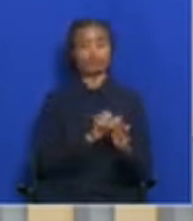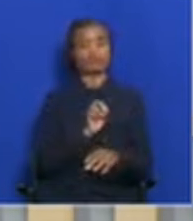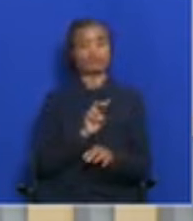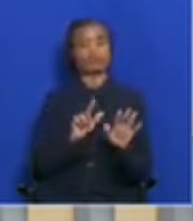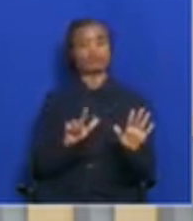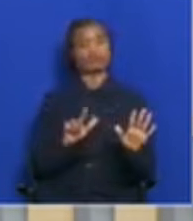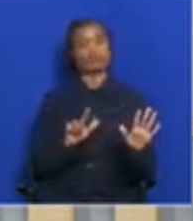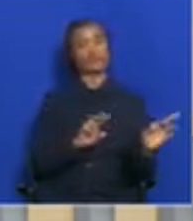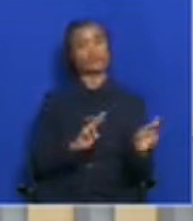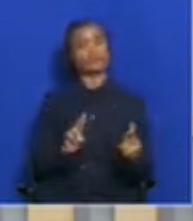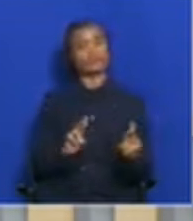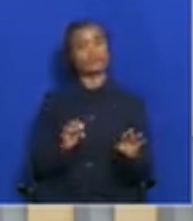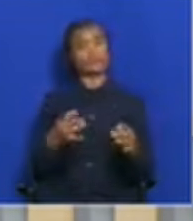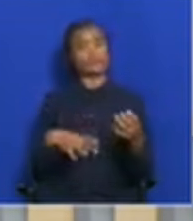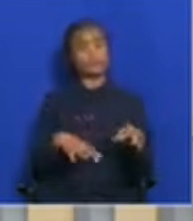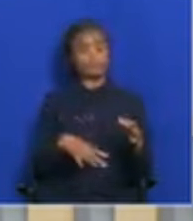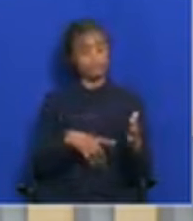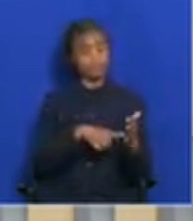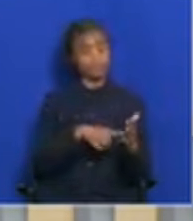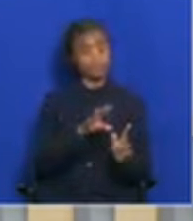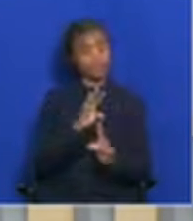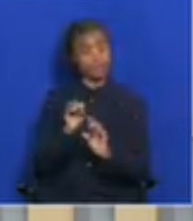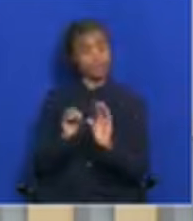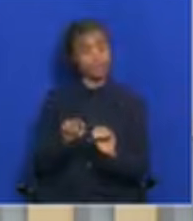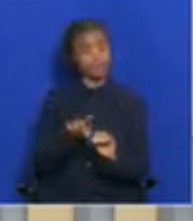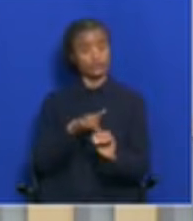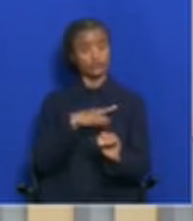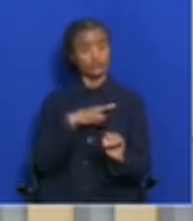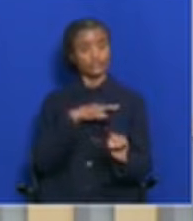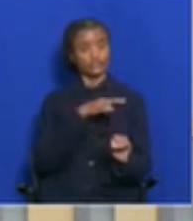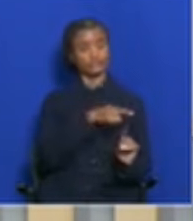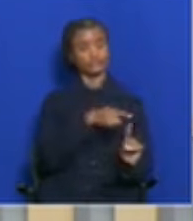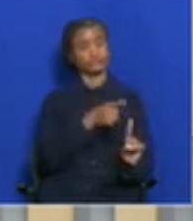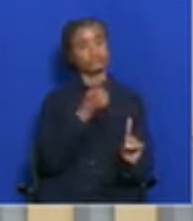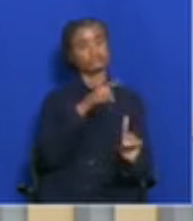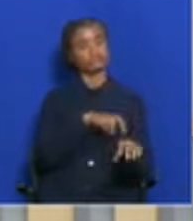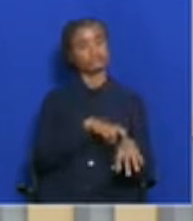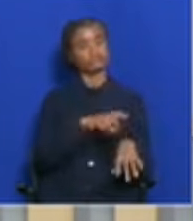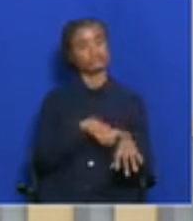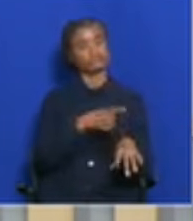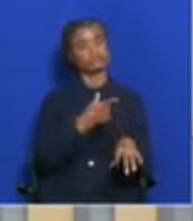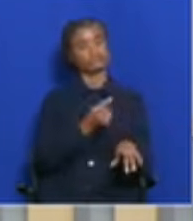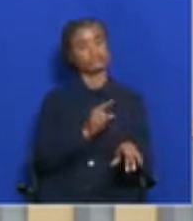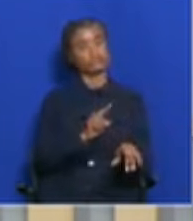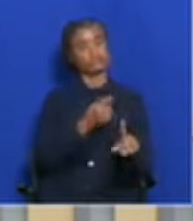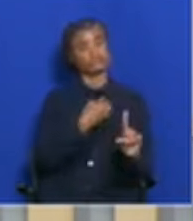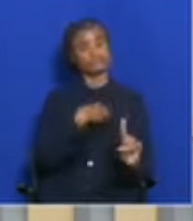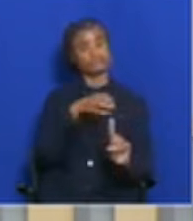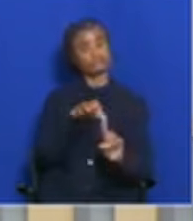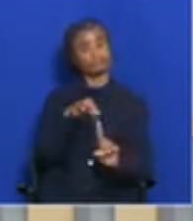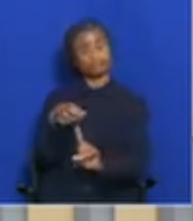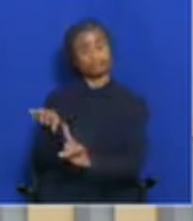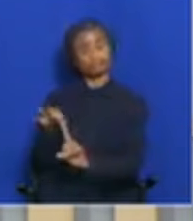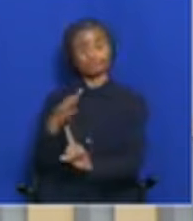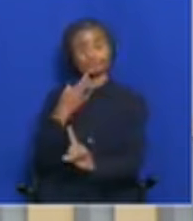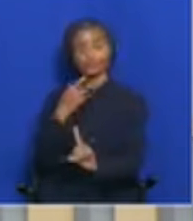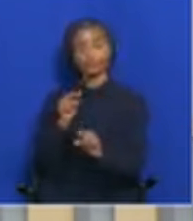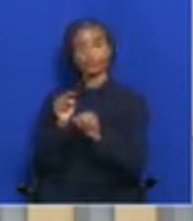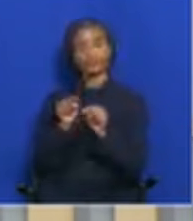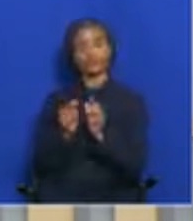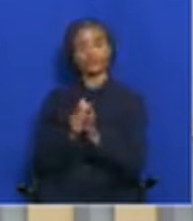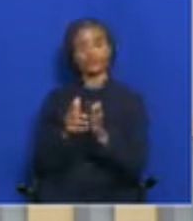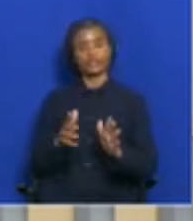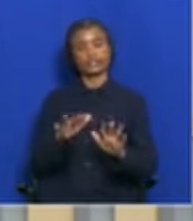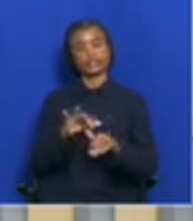Act, Advocate Johnson needs to delegate authority to prosecutors, either deputy director, senior state